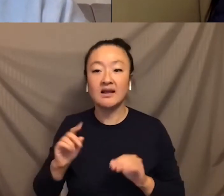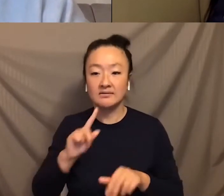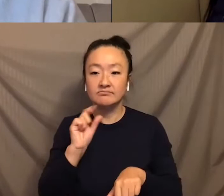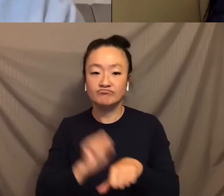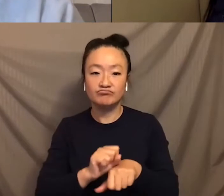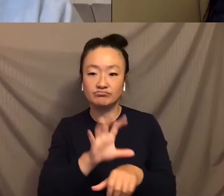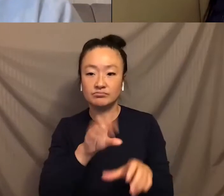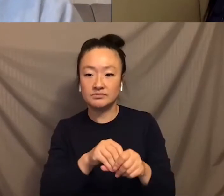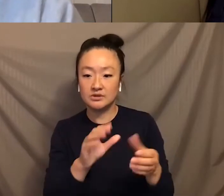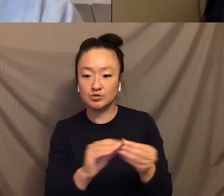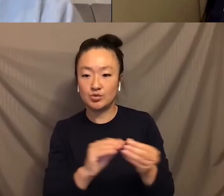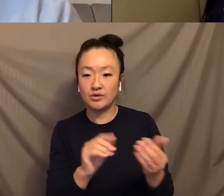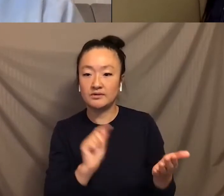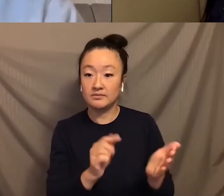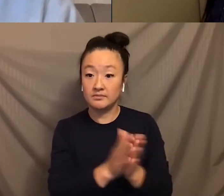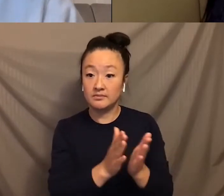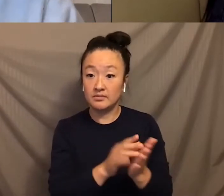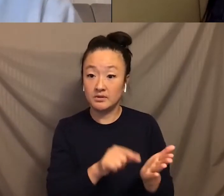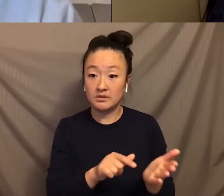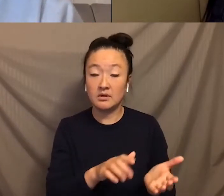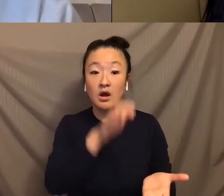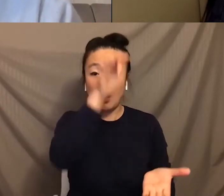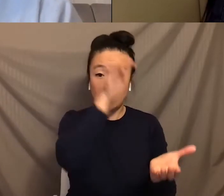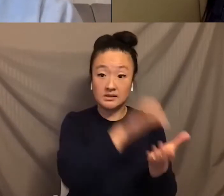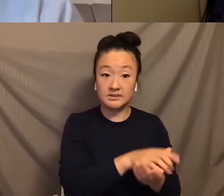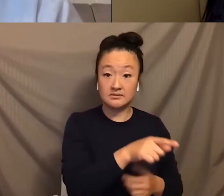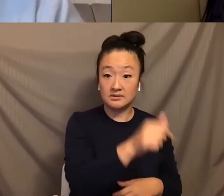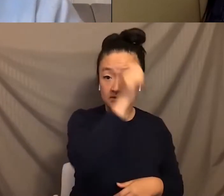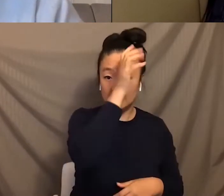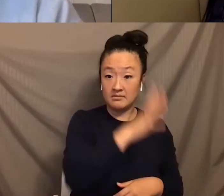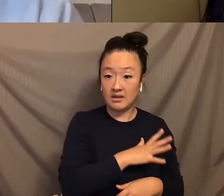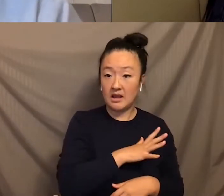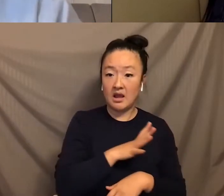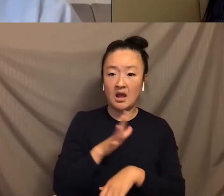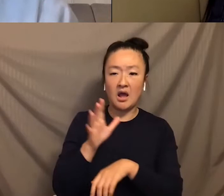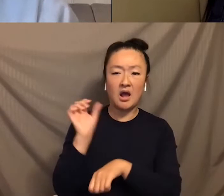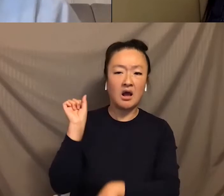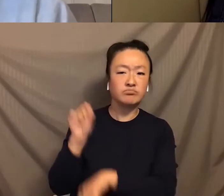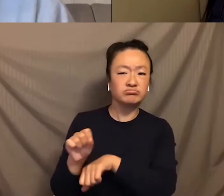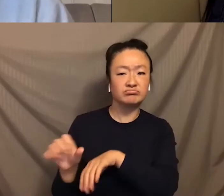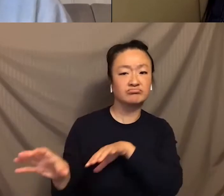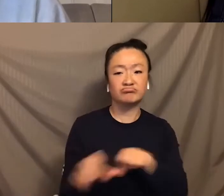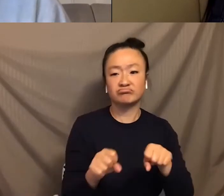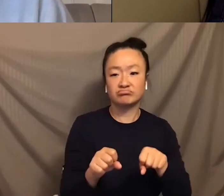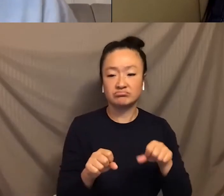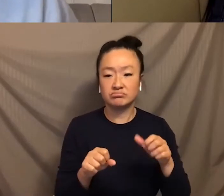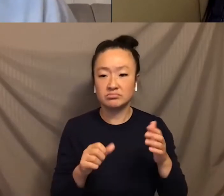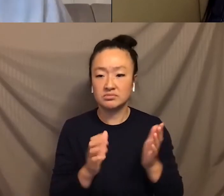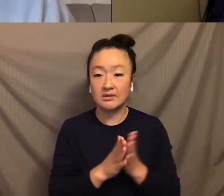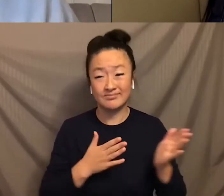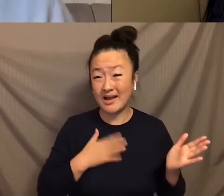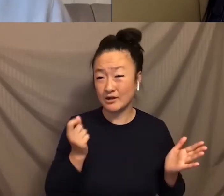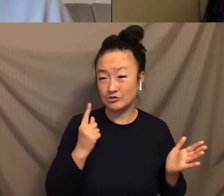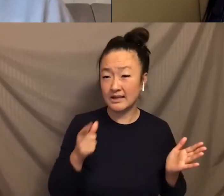that on the page, her husband, this man, overwrote her essentially, or at least that was my understanding of the story. And